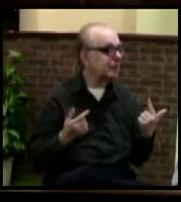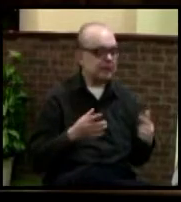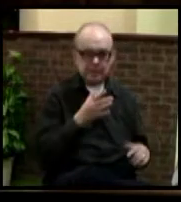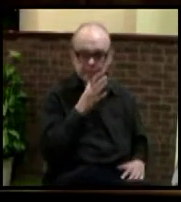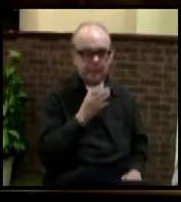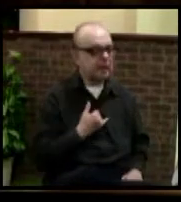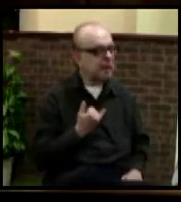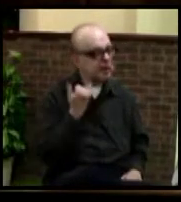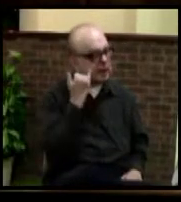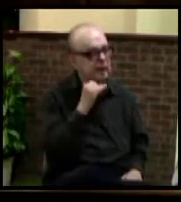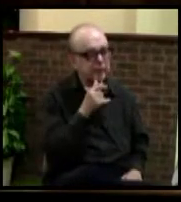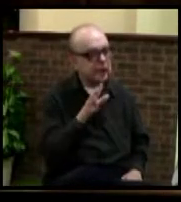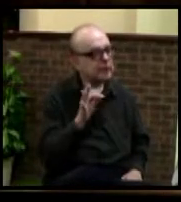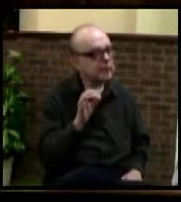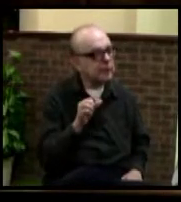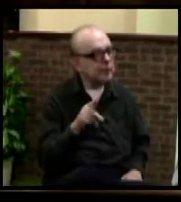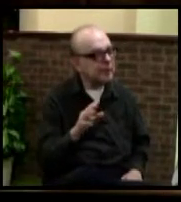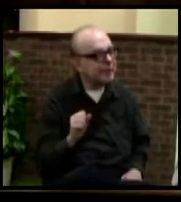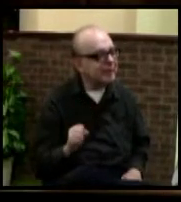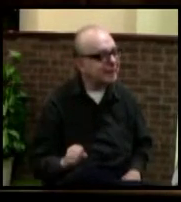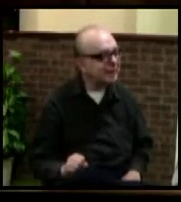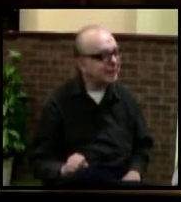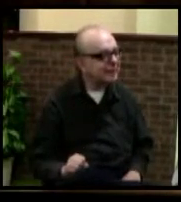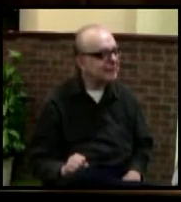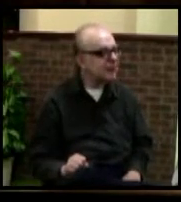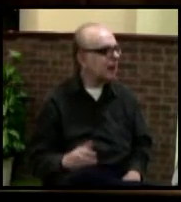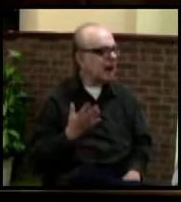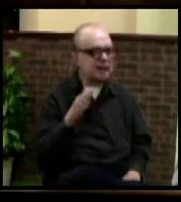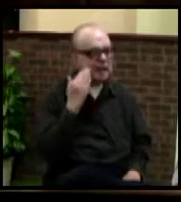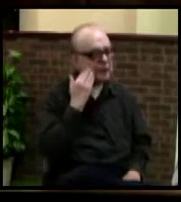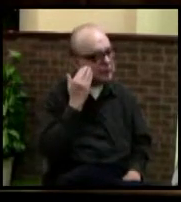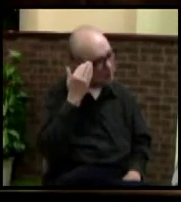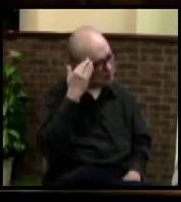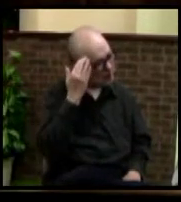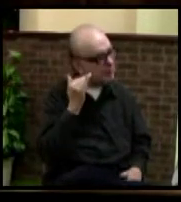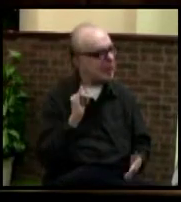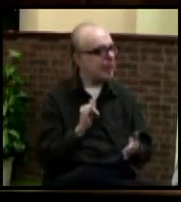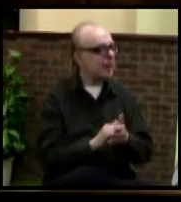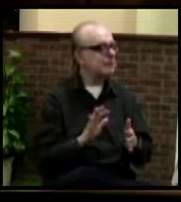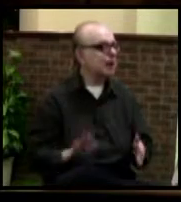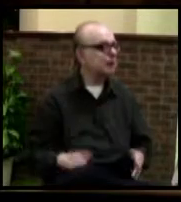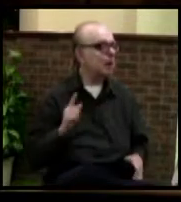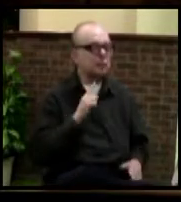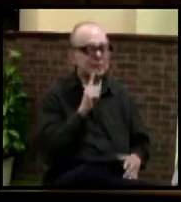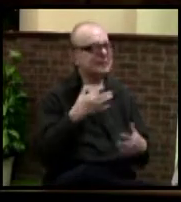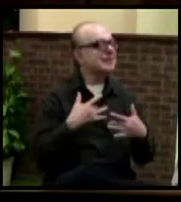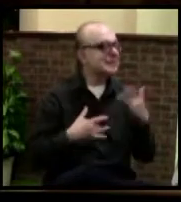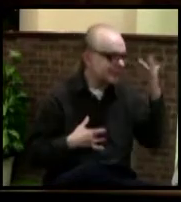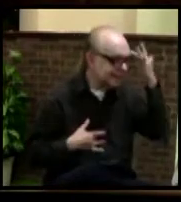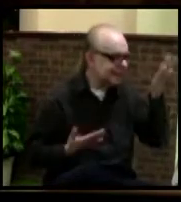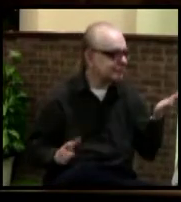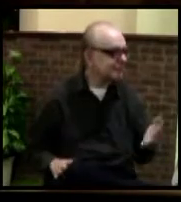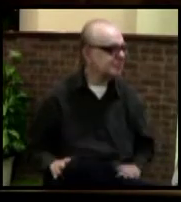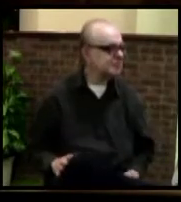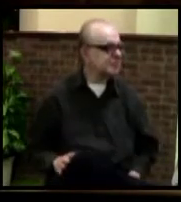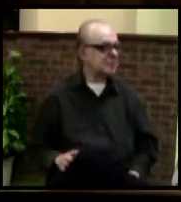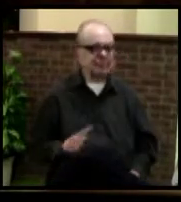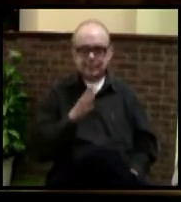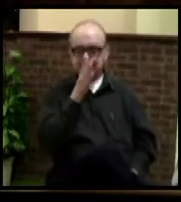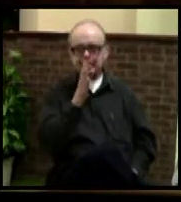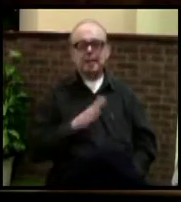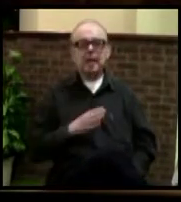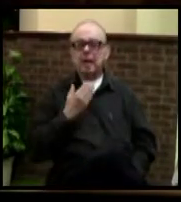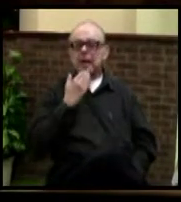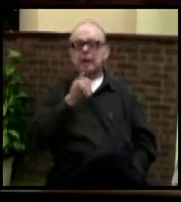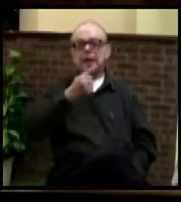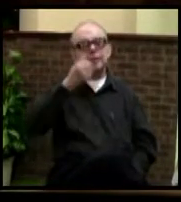And she said, if it hadn't have been for the fleas, I would have never known that my dog was sick. Amen. And she said,